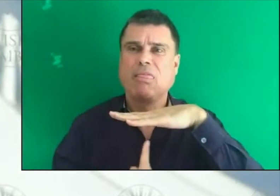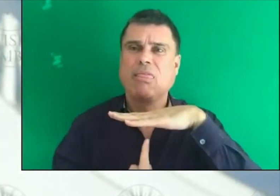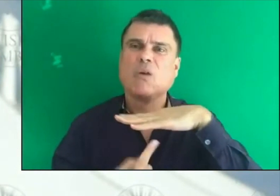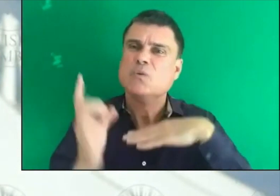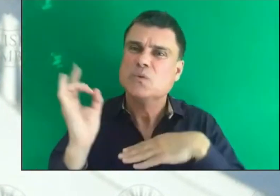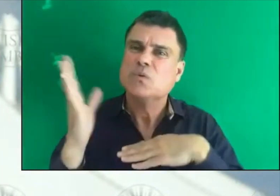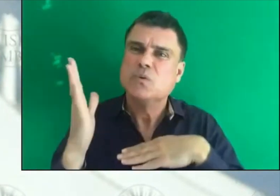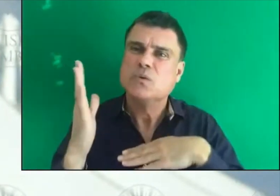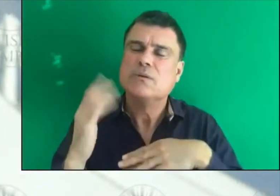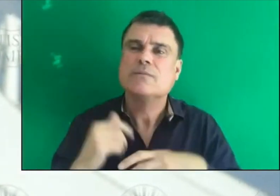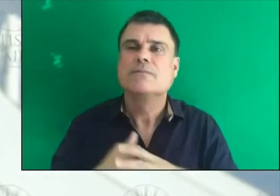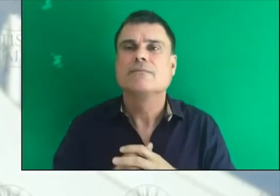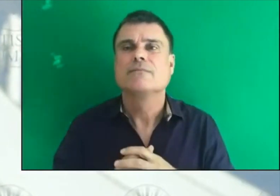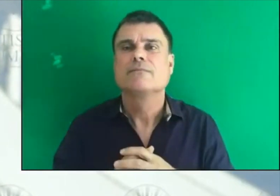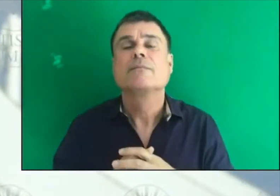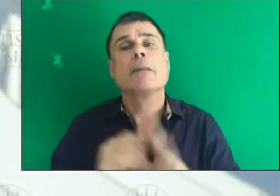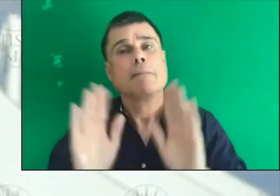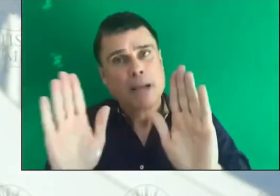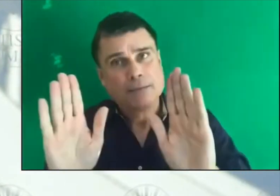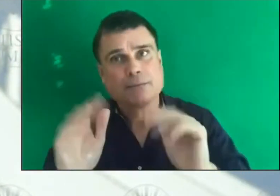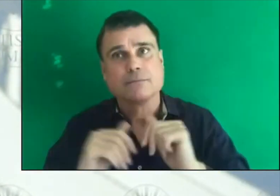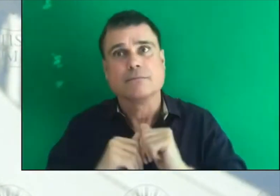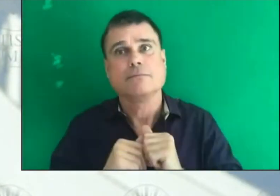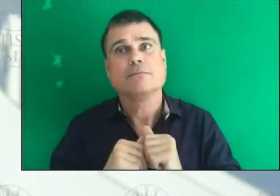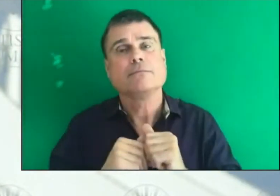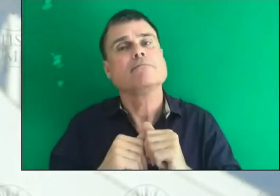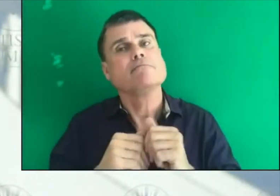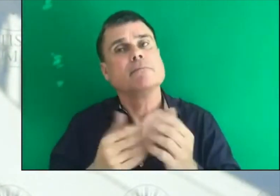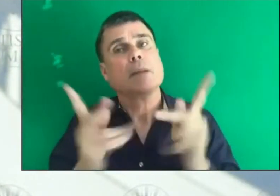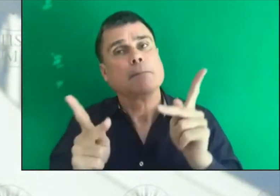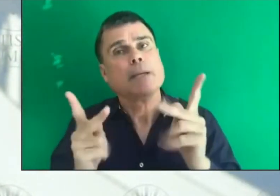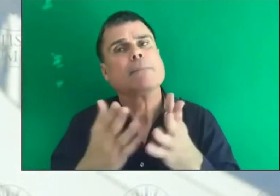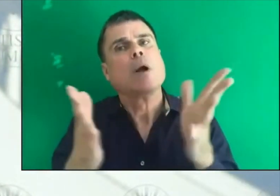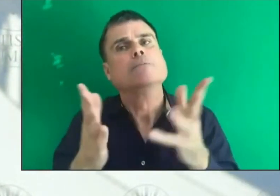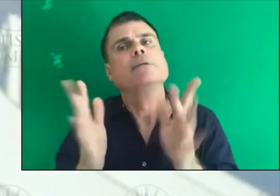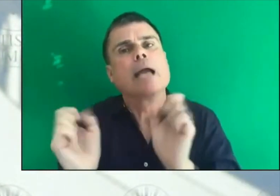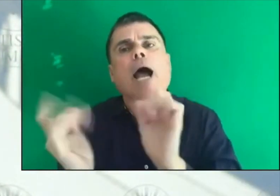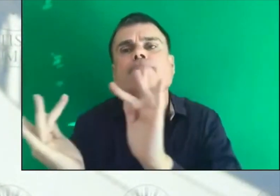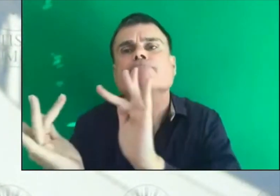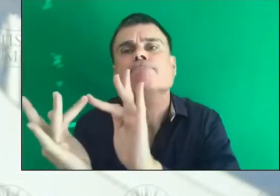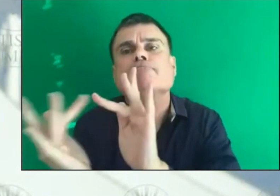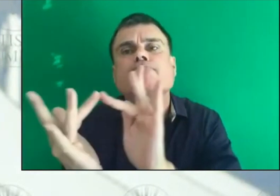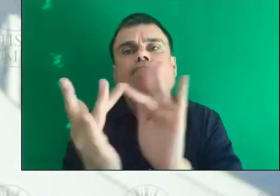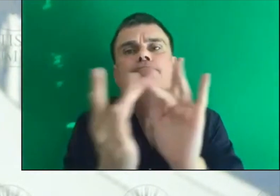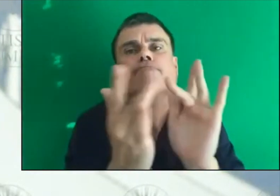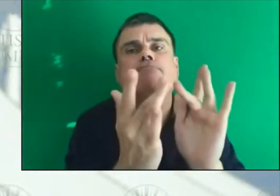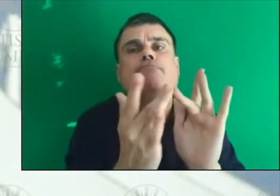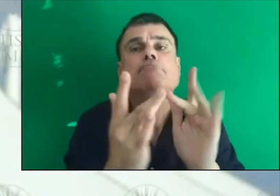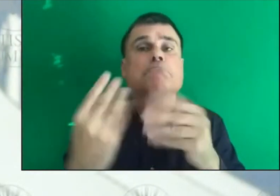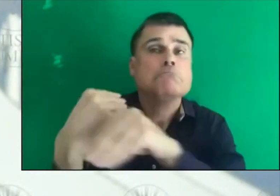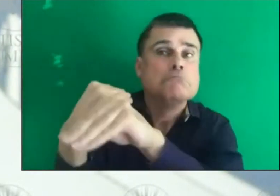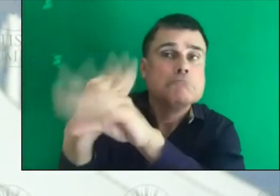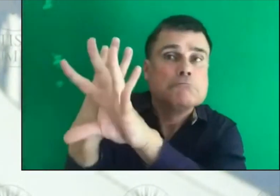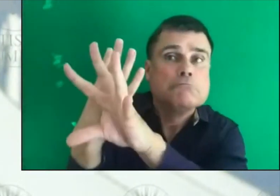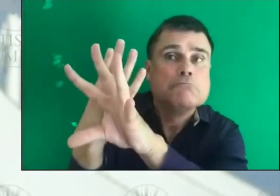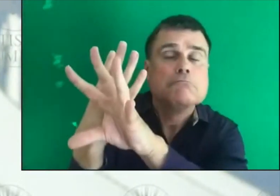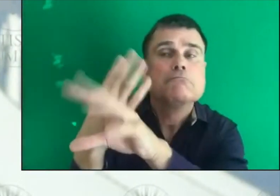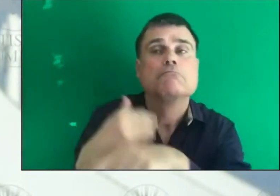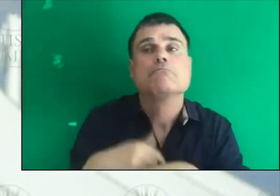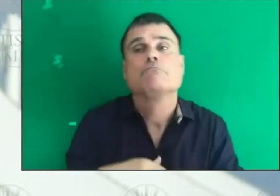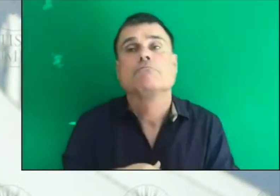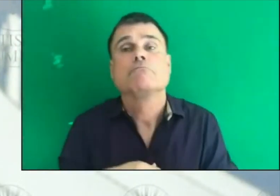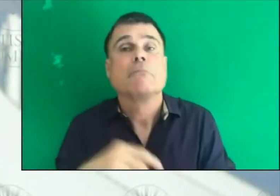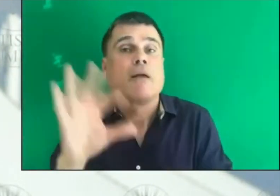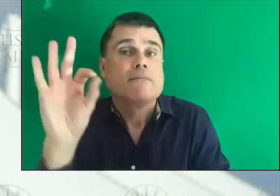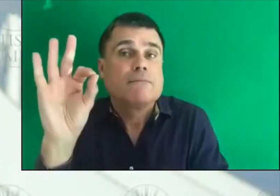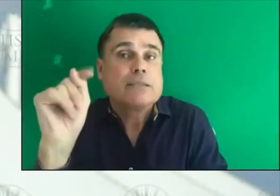United Way and Better at Home. And what it intended to do was address issues of social isolation. And we're obviously